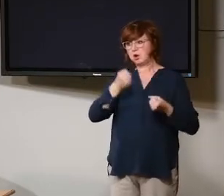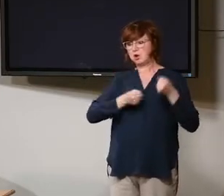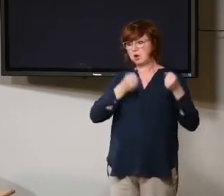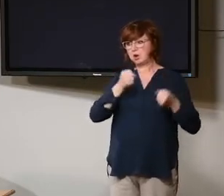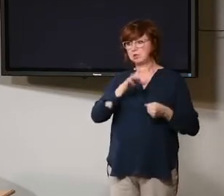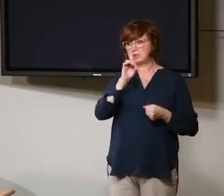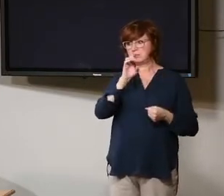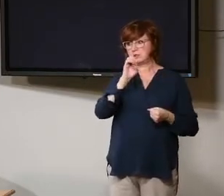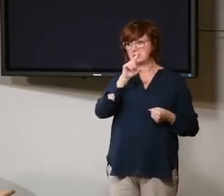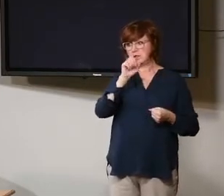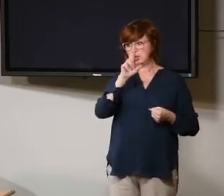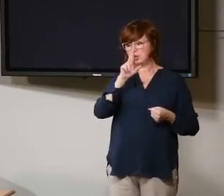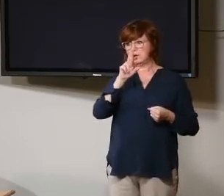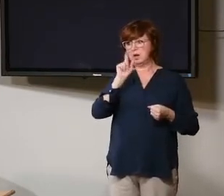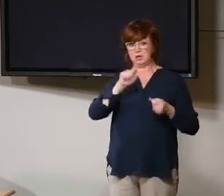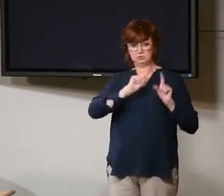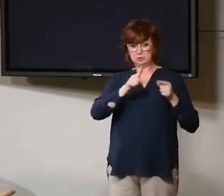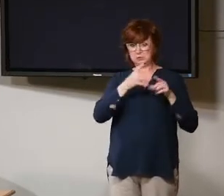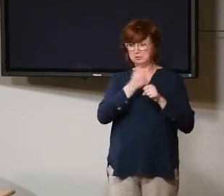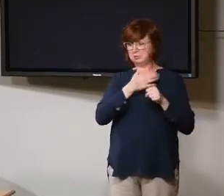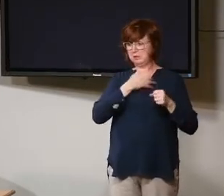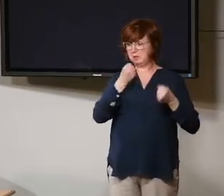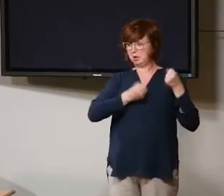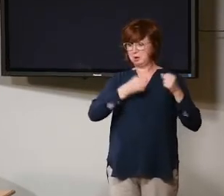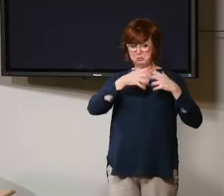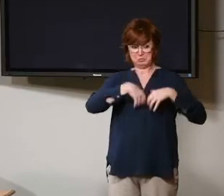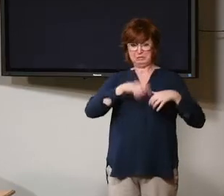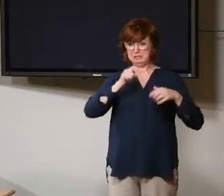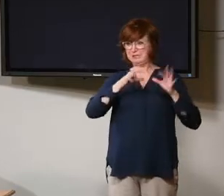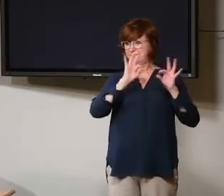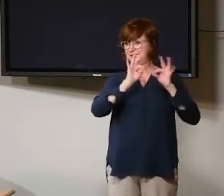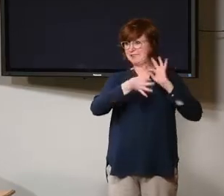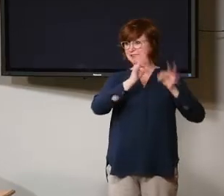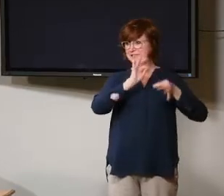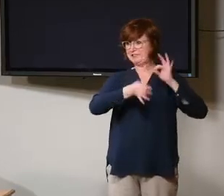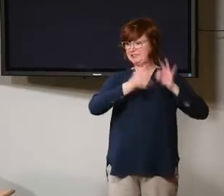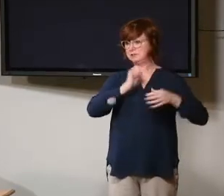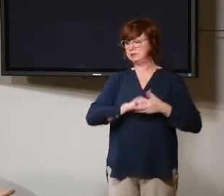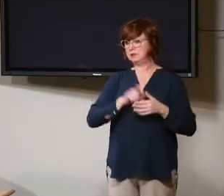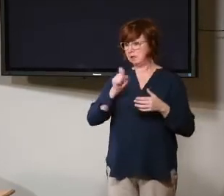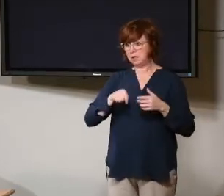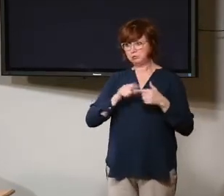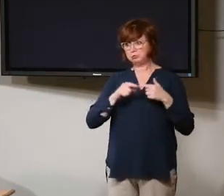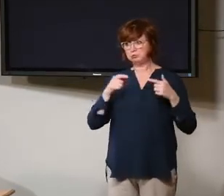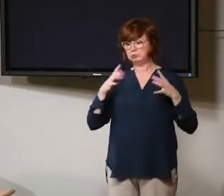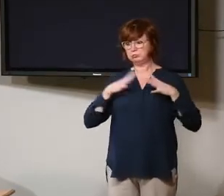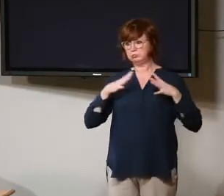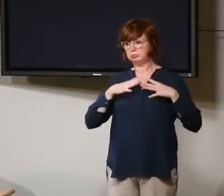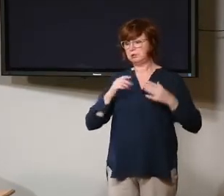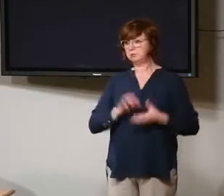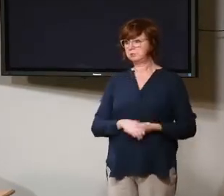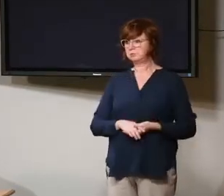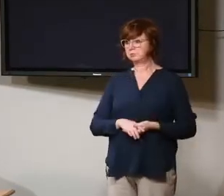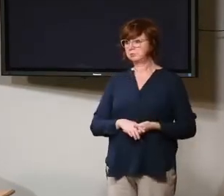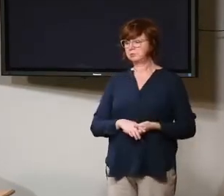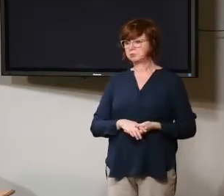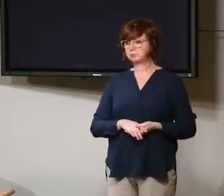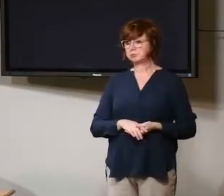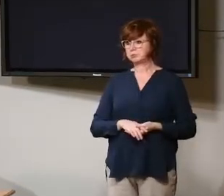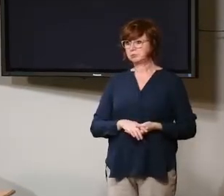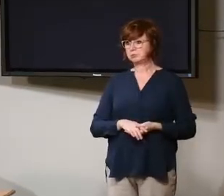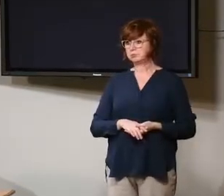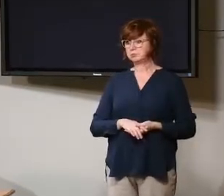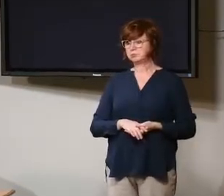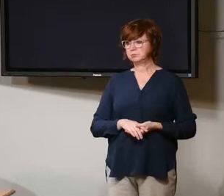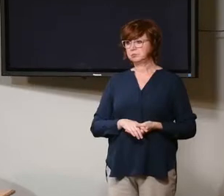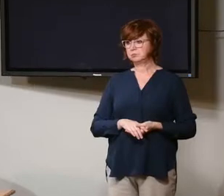are necessary for us to continue with some ability to get around in this province.